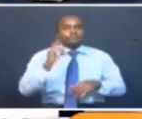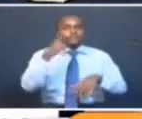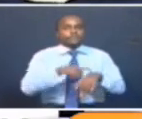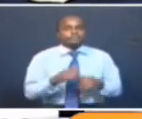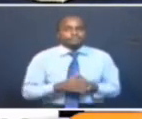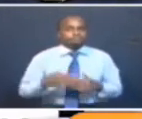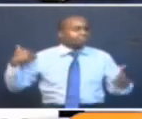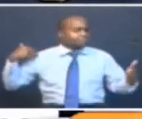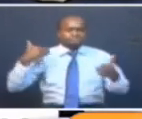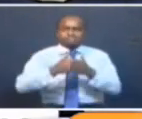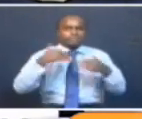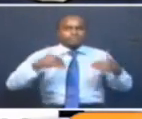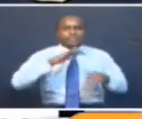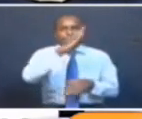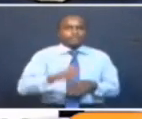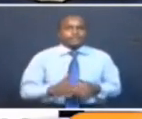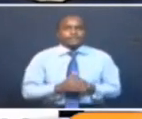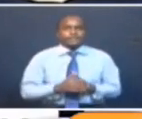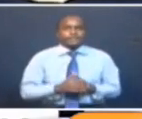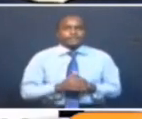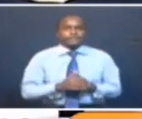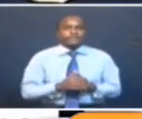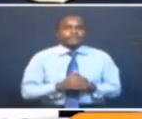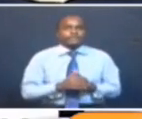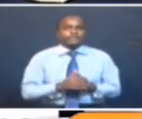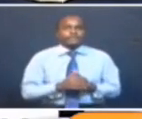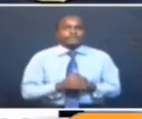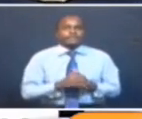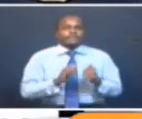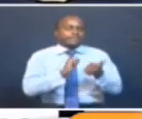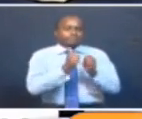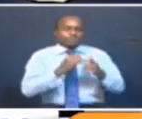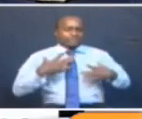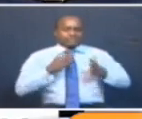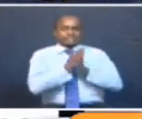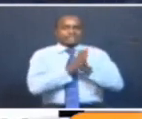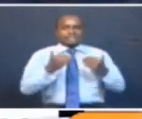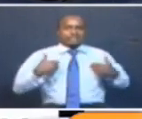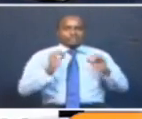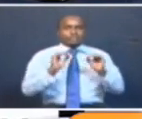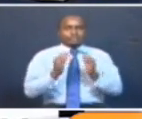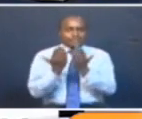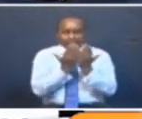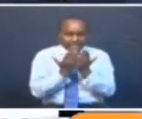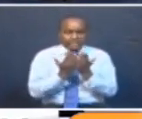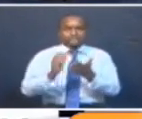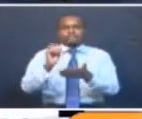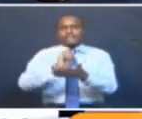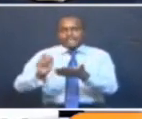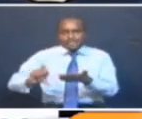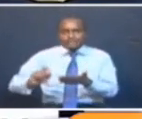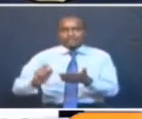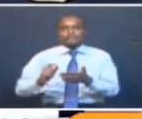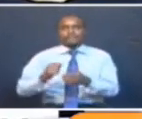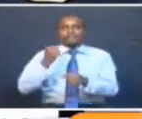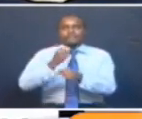any time. So sports is not the interest I have. Reading, writing,